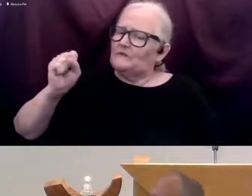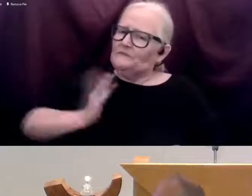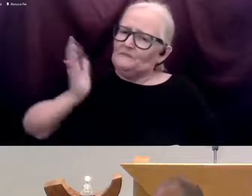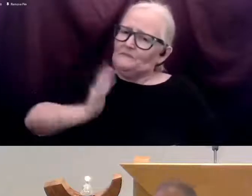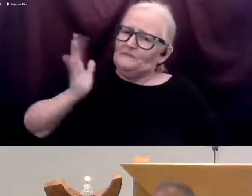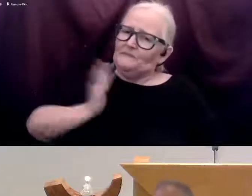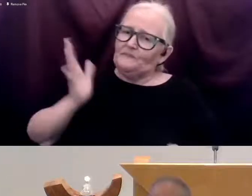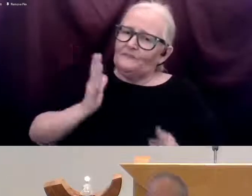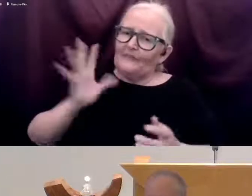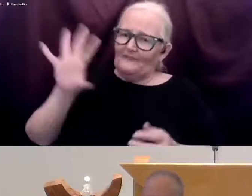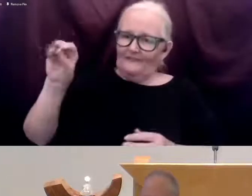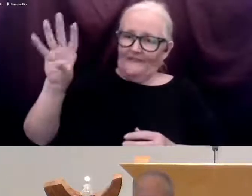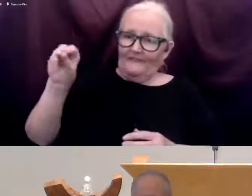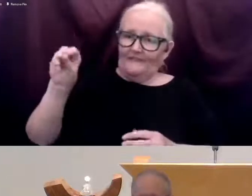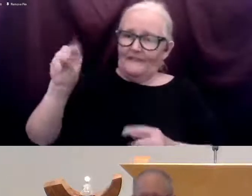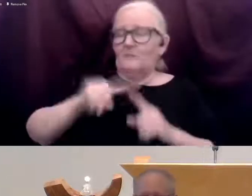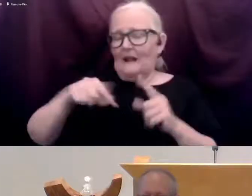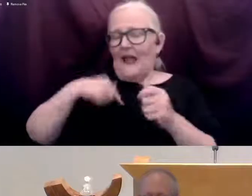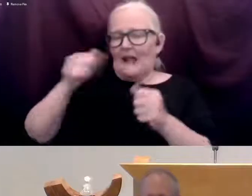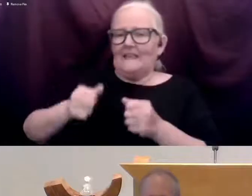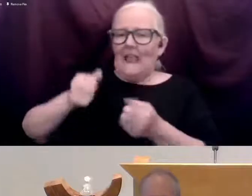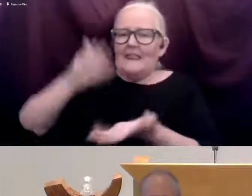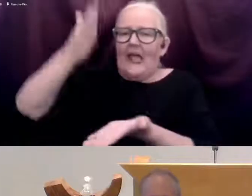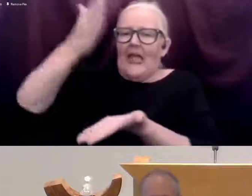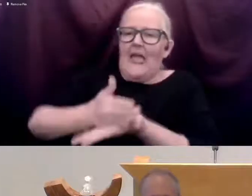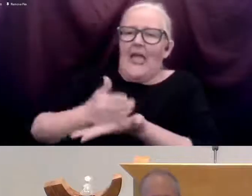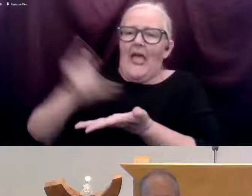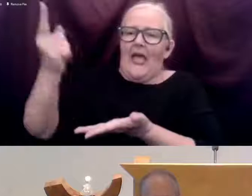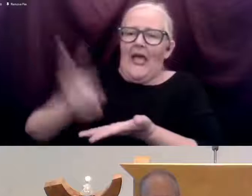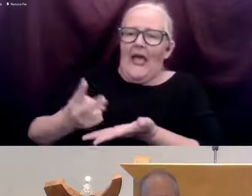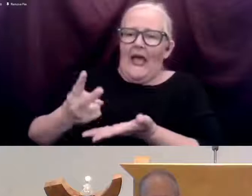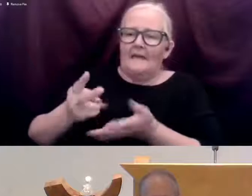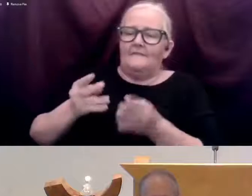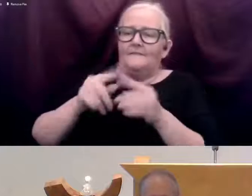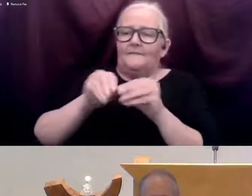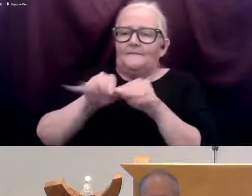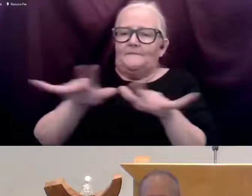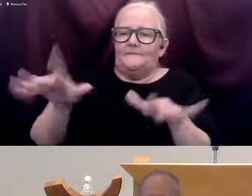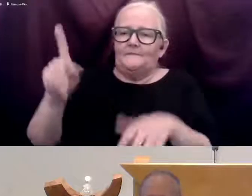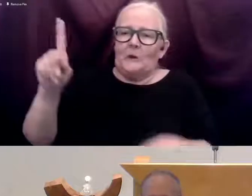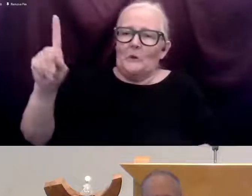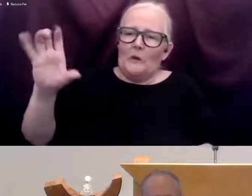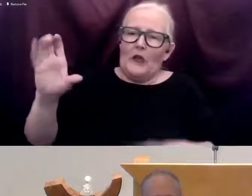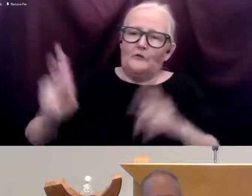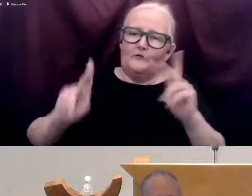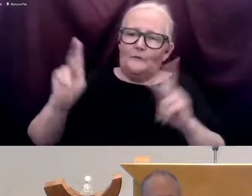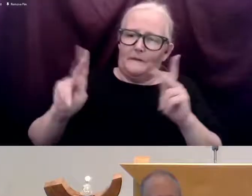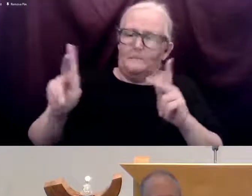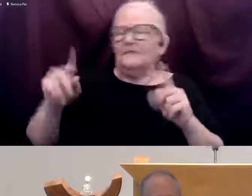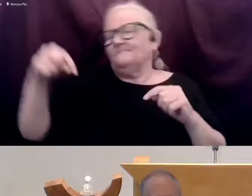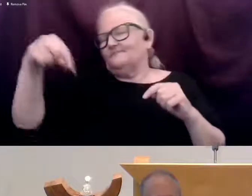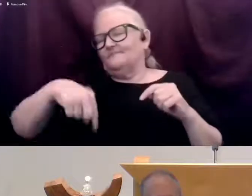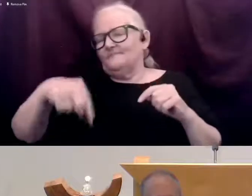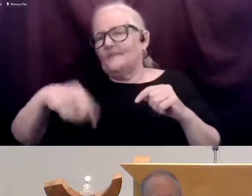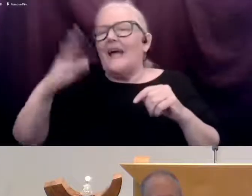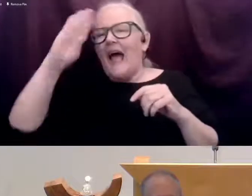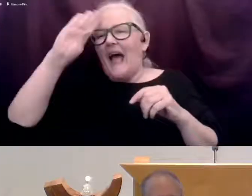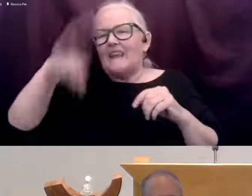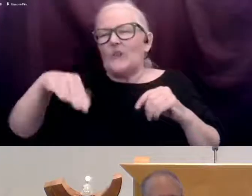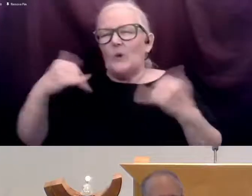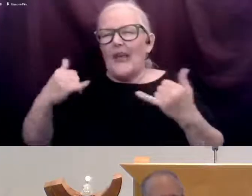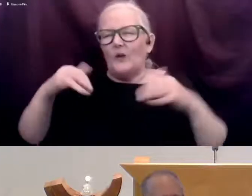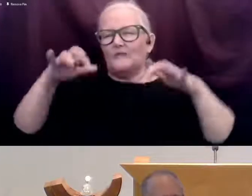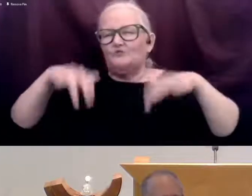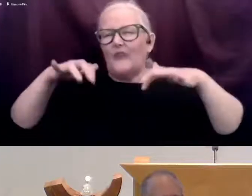How does that sound? So join us downstairs. There are 2 tables down there. I know it's raining, so we can just sort of try to be